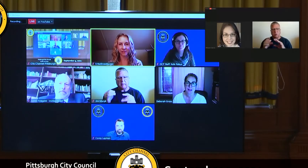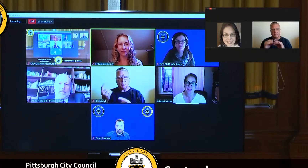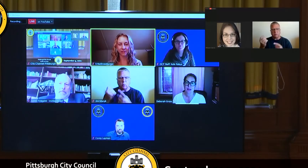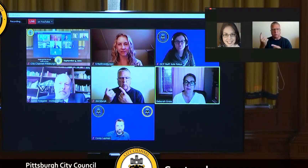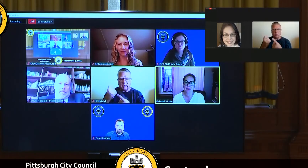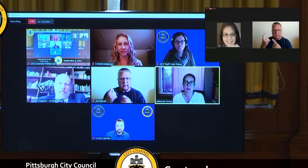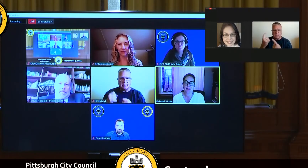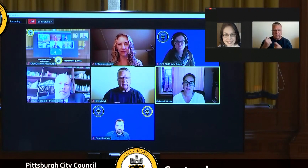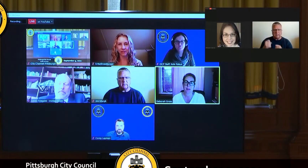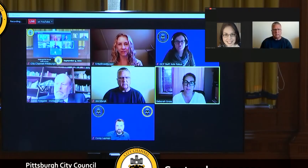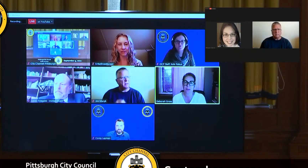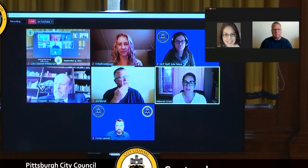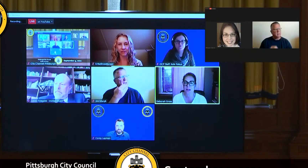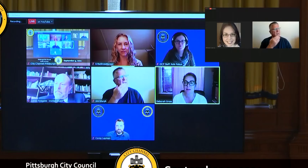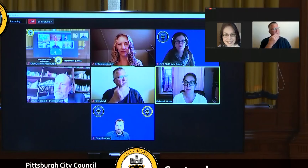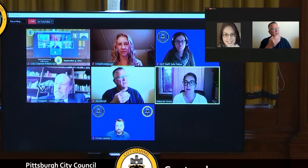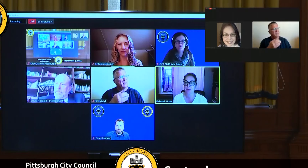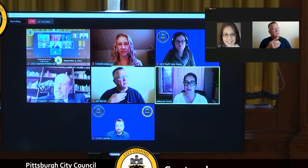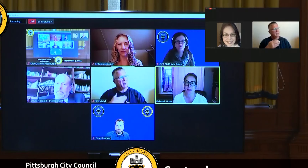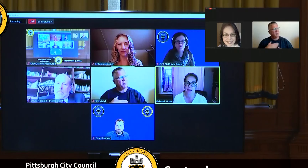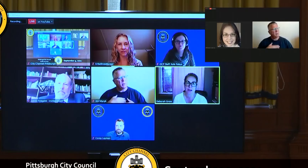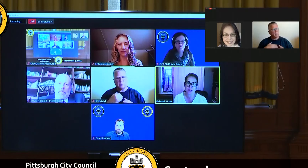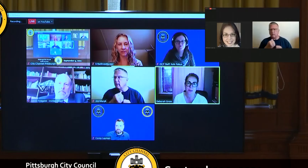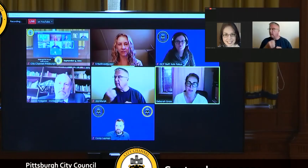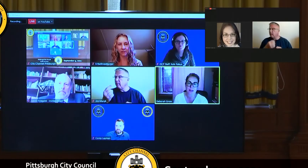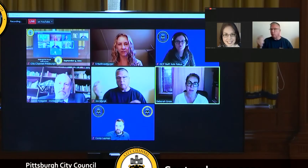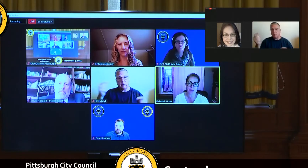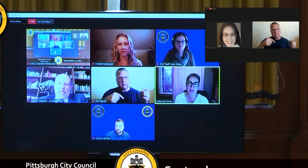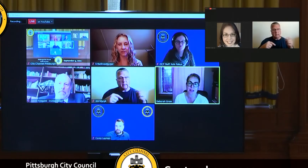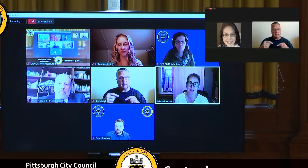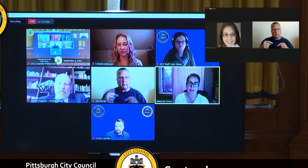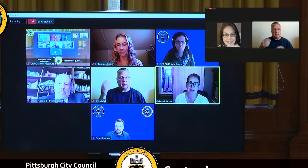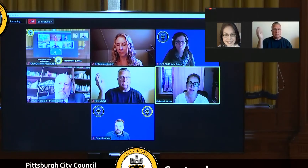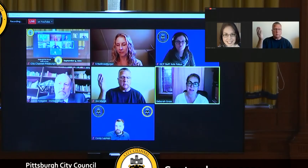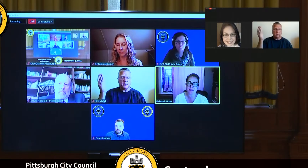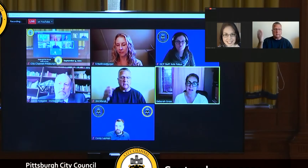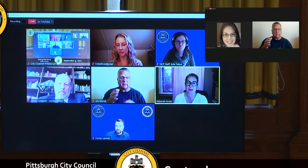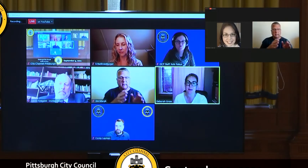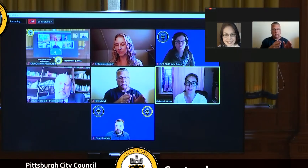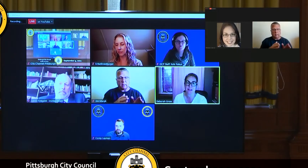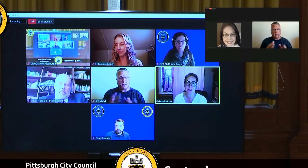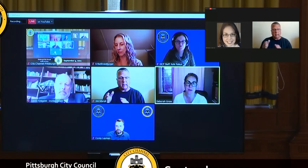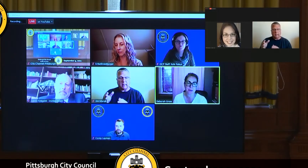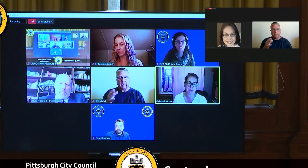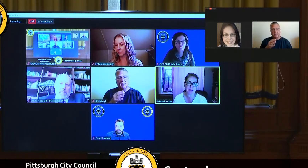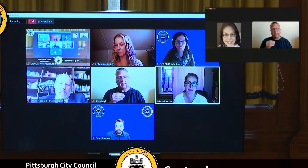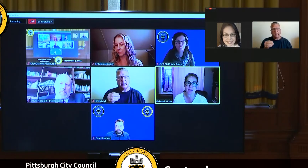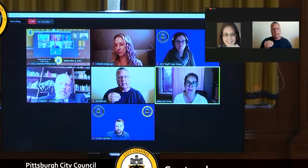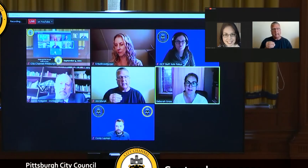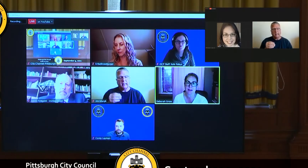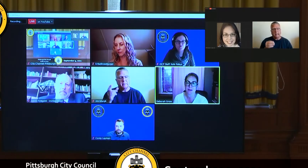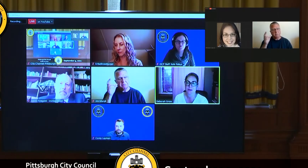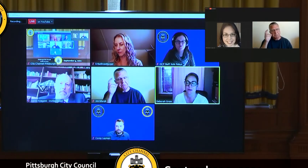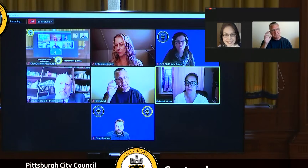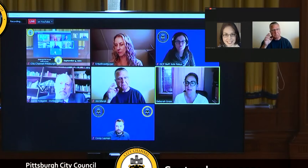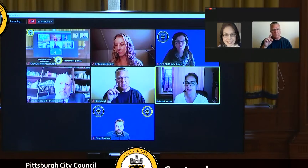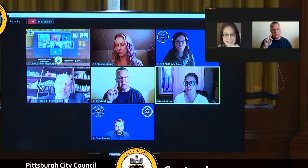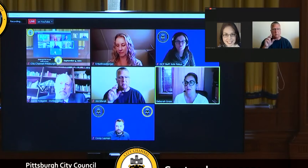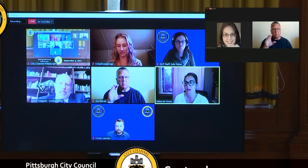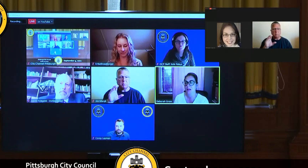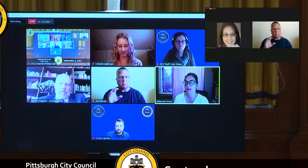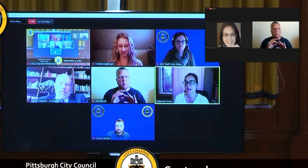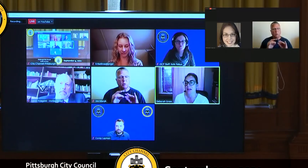Thank you all, and I appreciate everyone being here to present the plan and to hear public comment and those who called in as